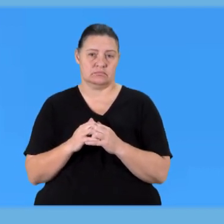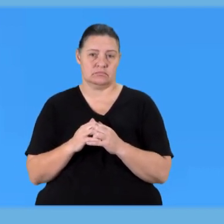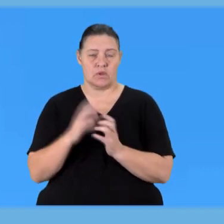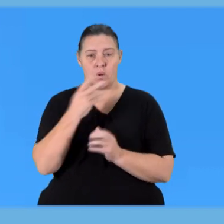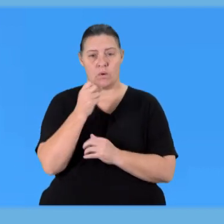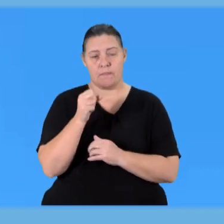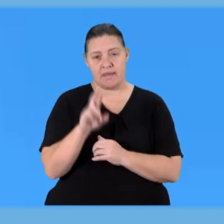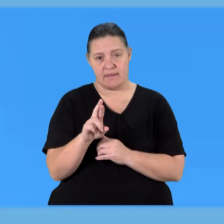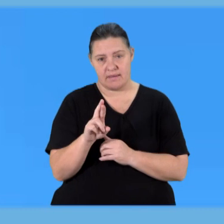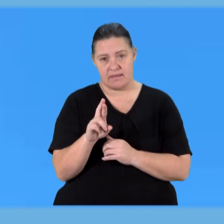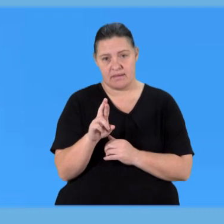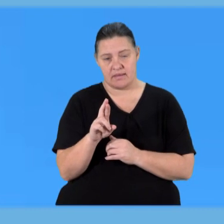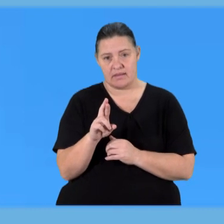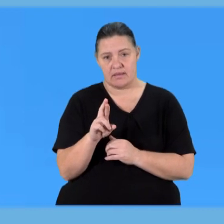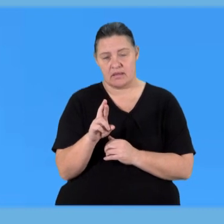copper